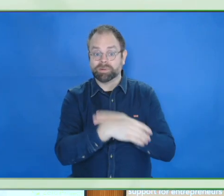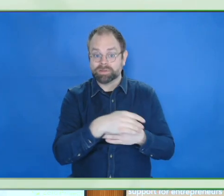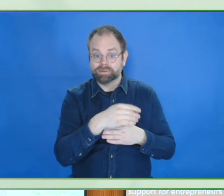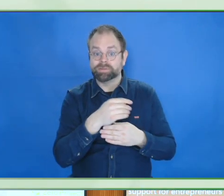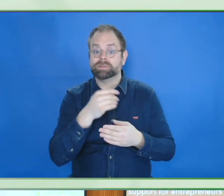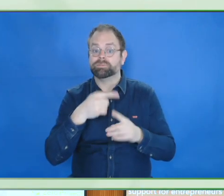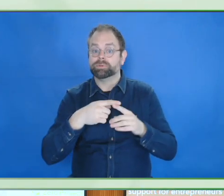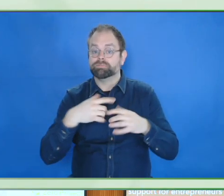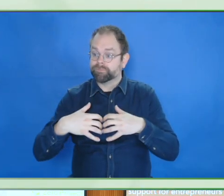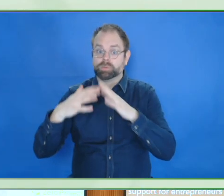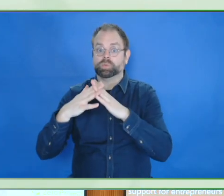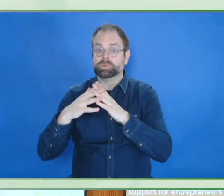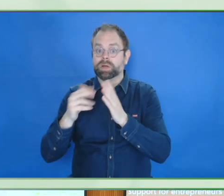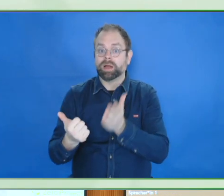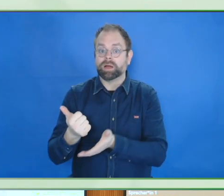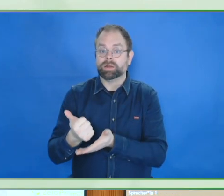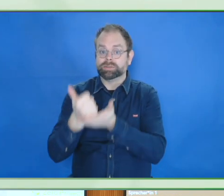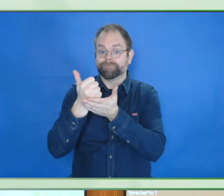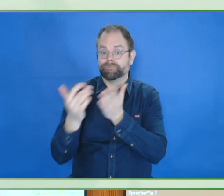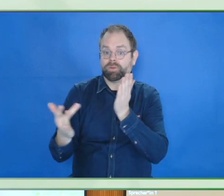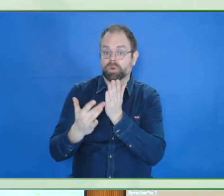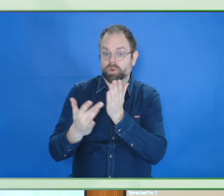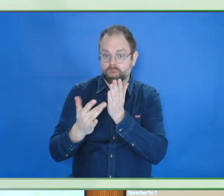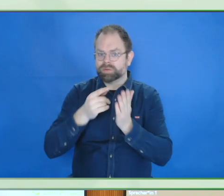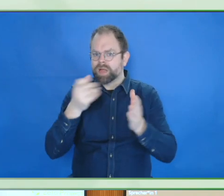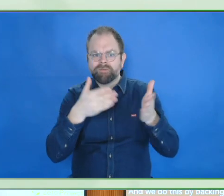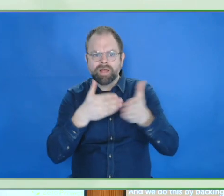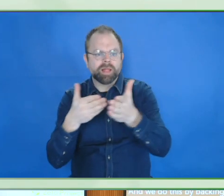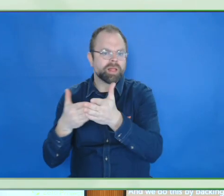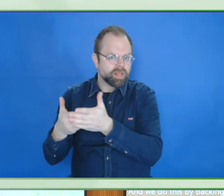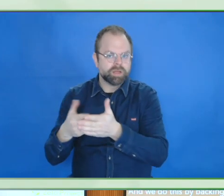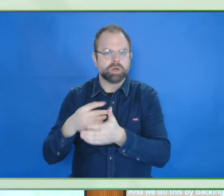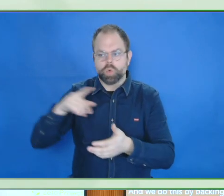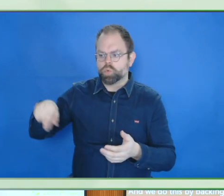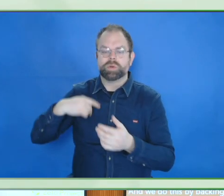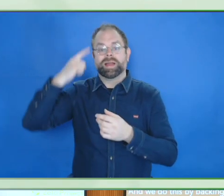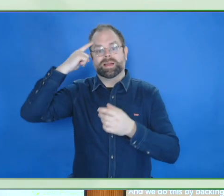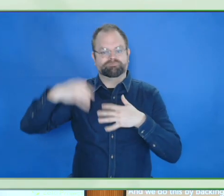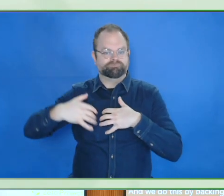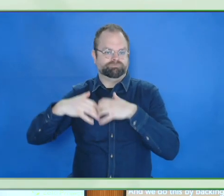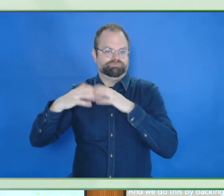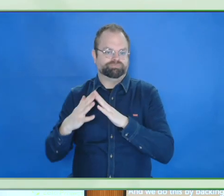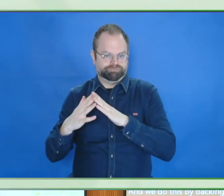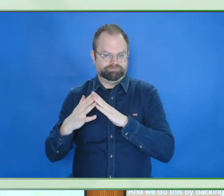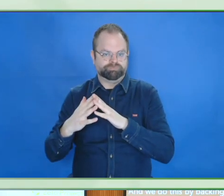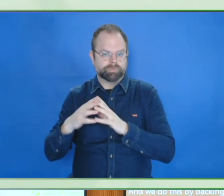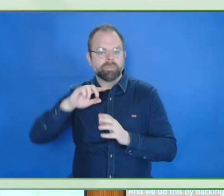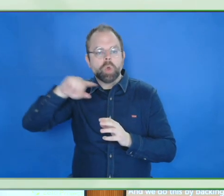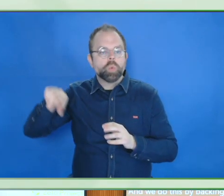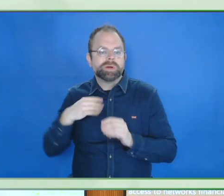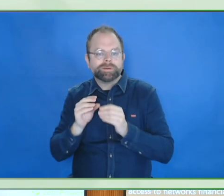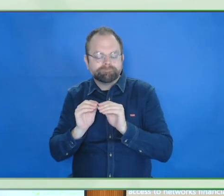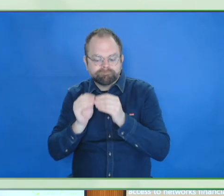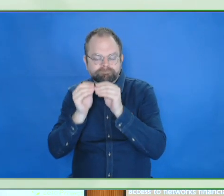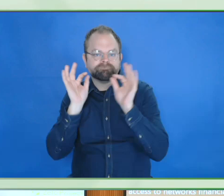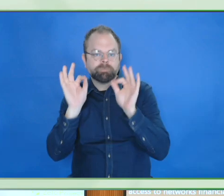by backing the entrepreneurs with mentorship, access to networks, financial training, internationalization support, and customized support